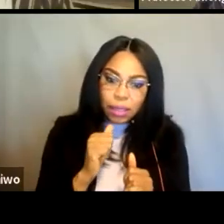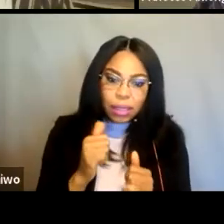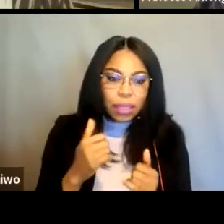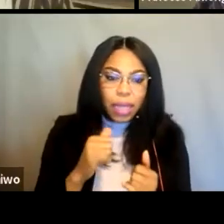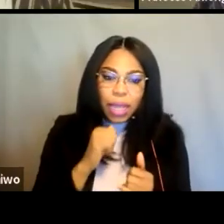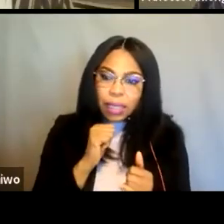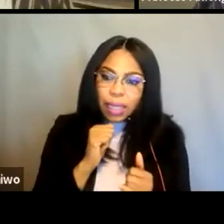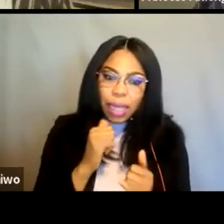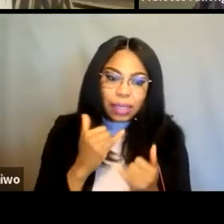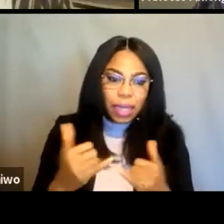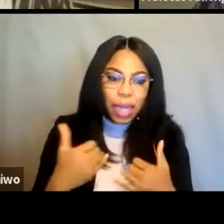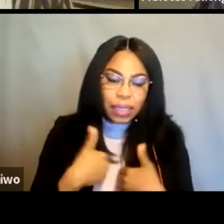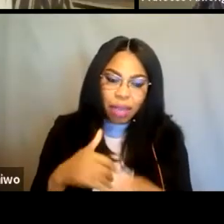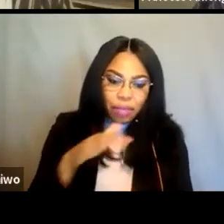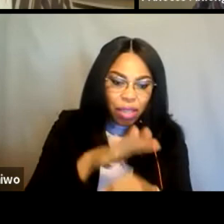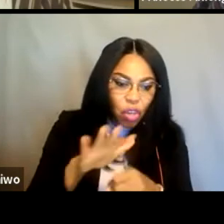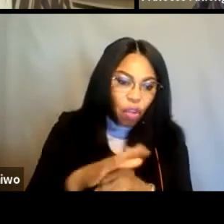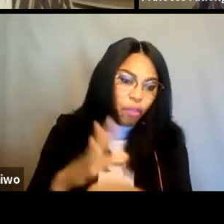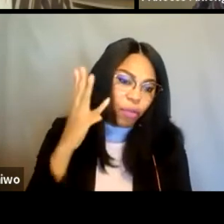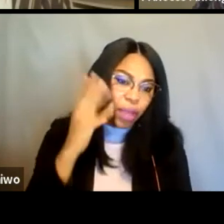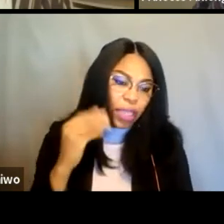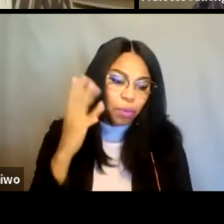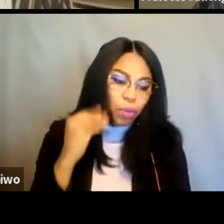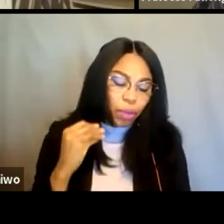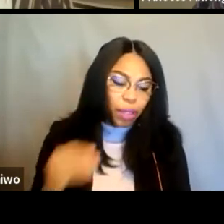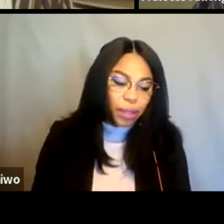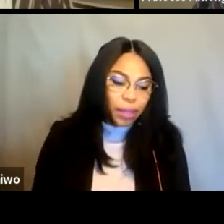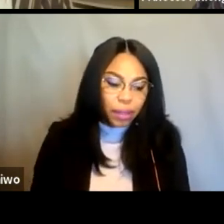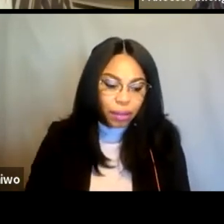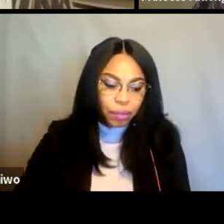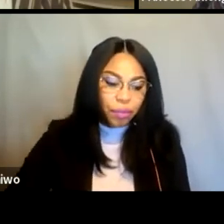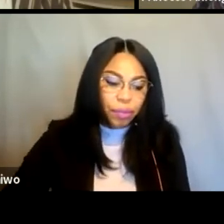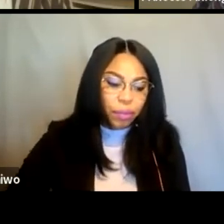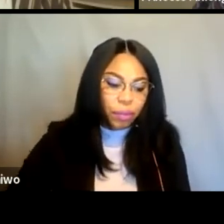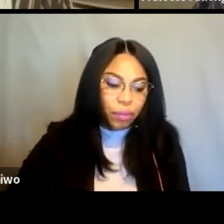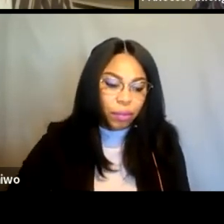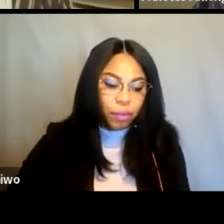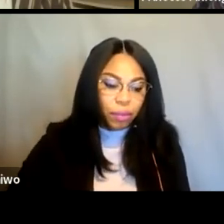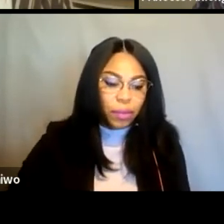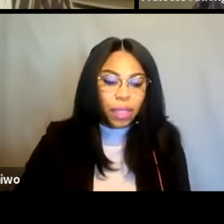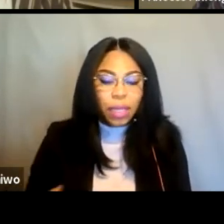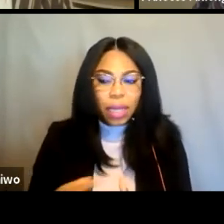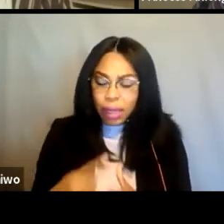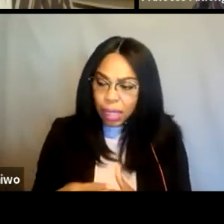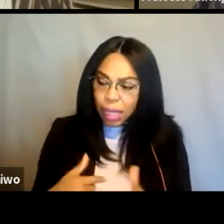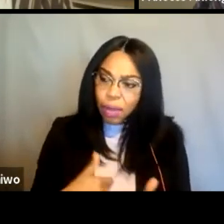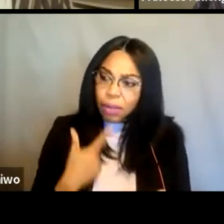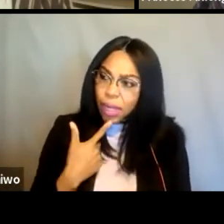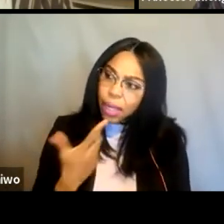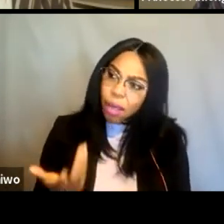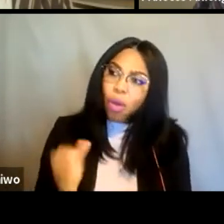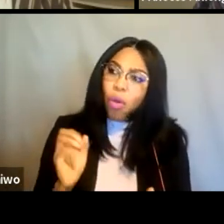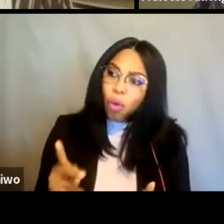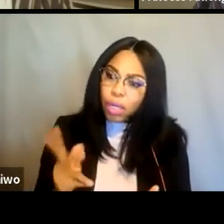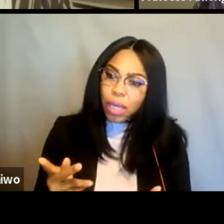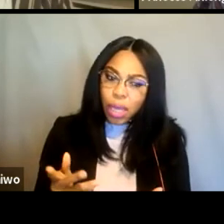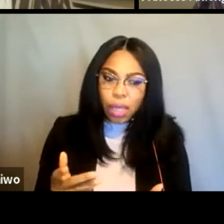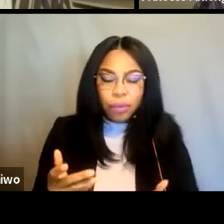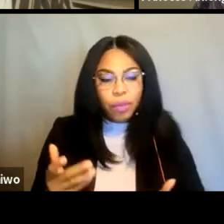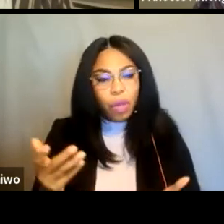I still didn't have enough experience that, and then I was like, okay, what